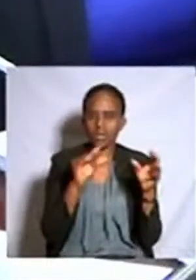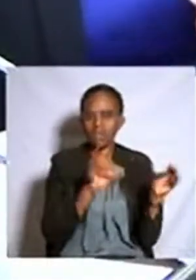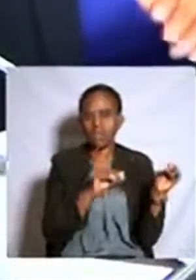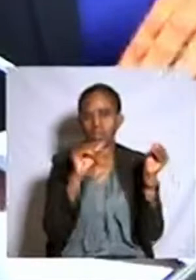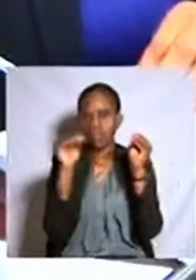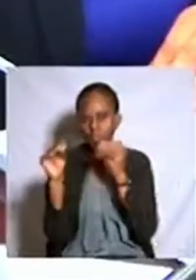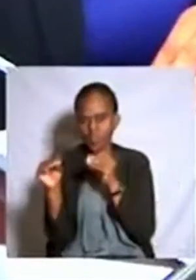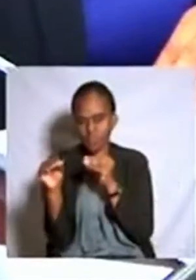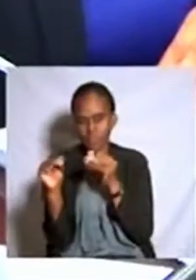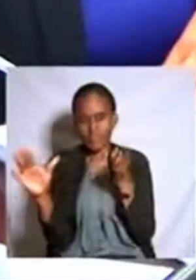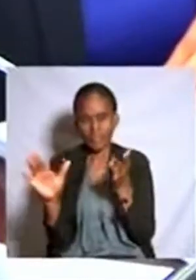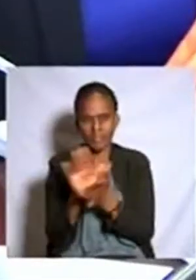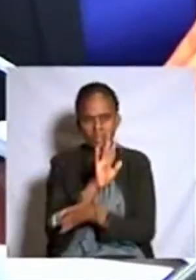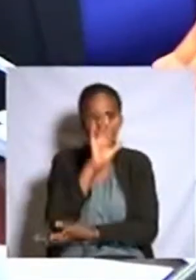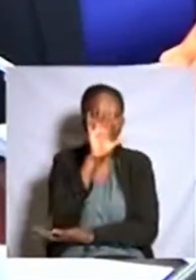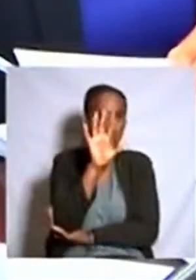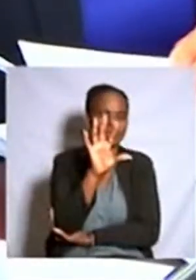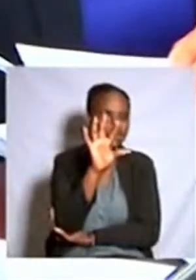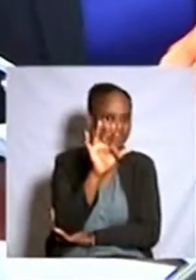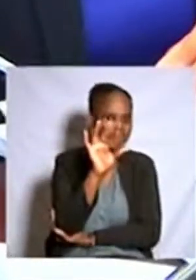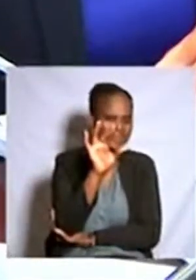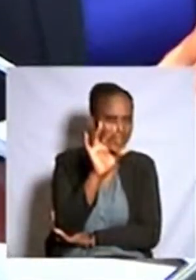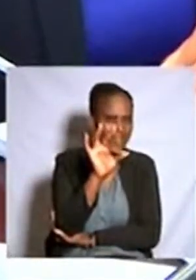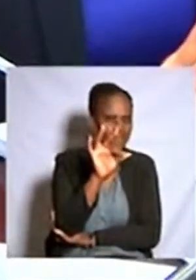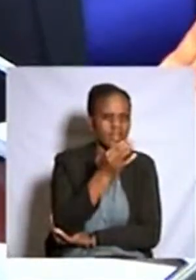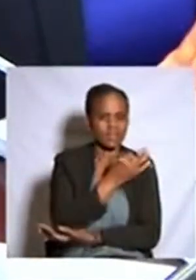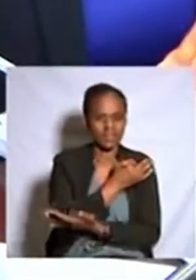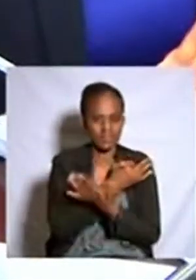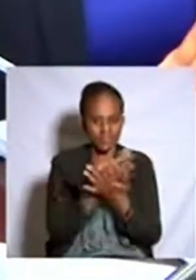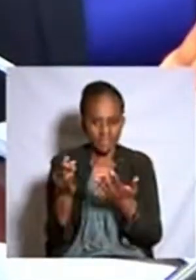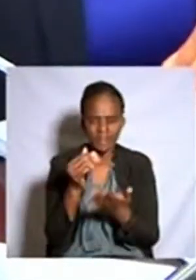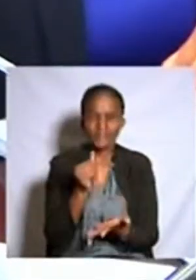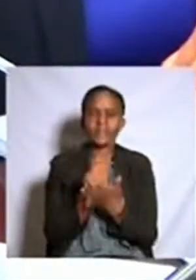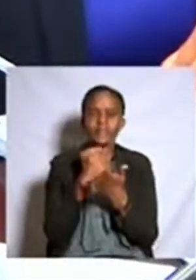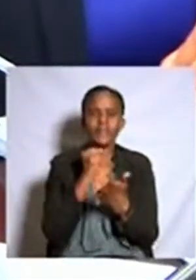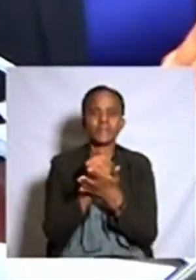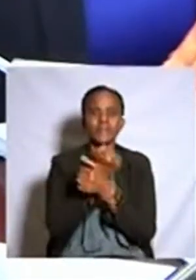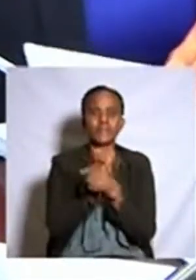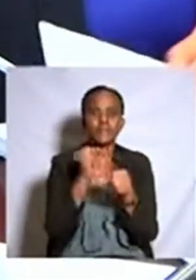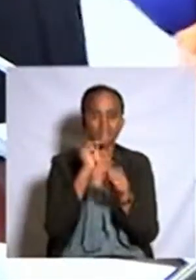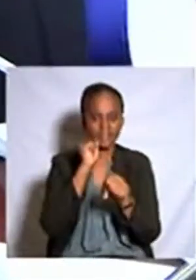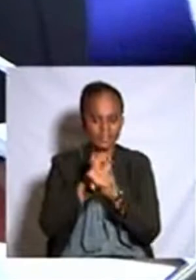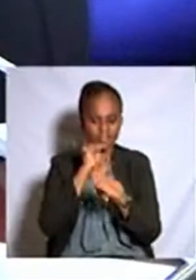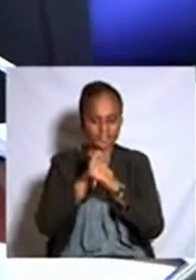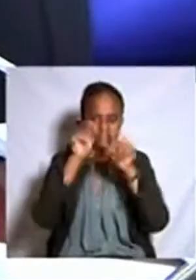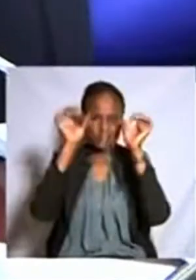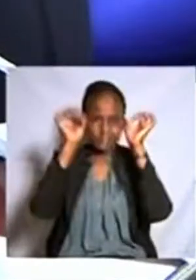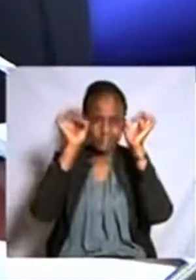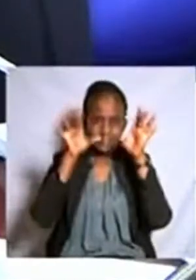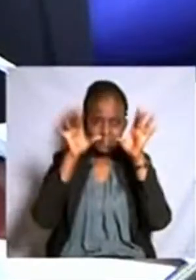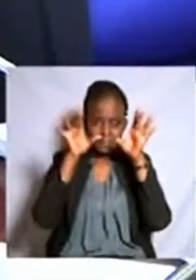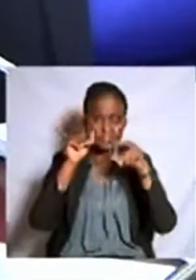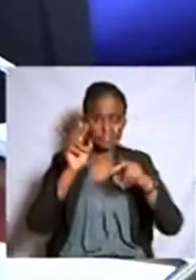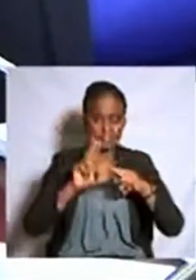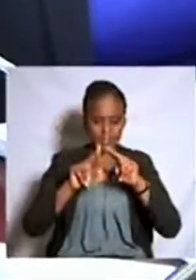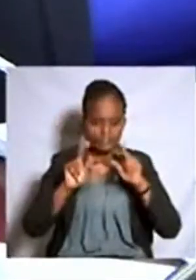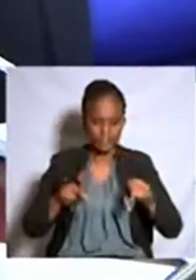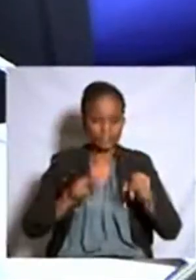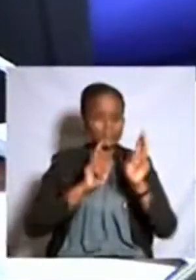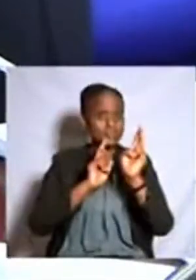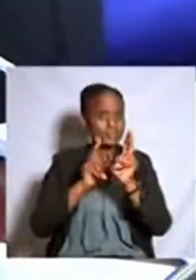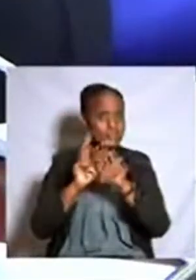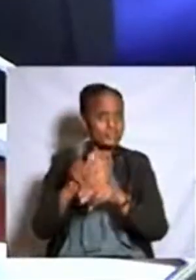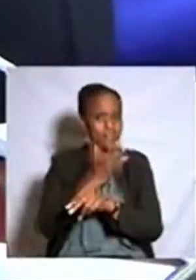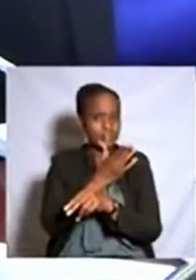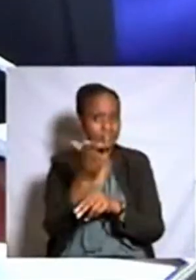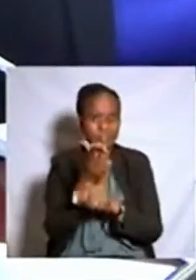to page 19. Failure to mitigate operational risk. Chair, the response